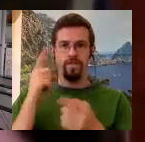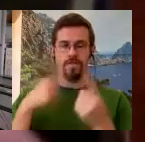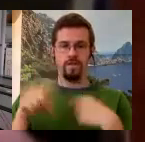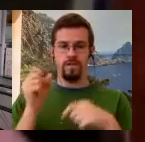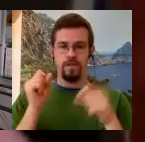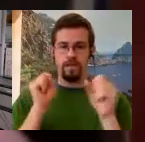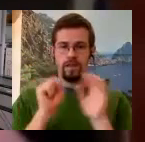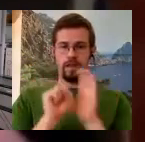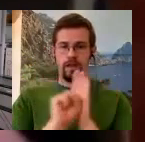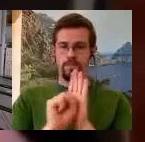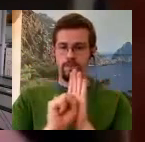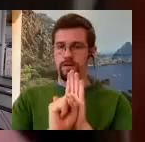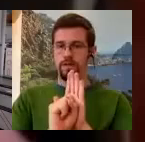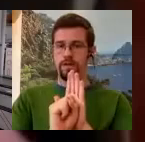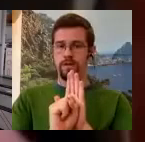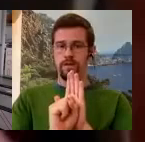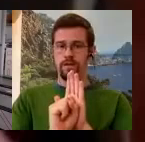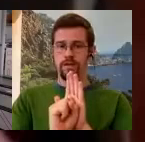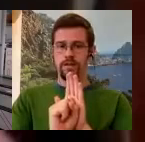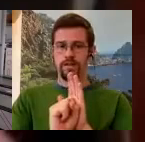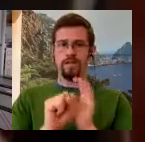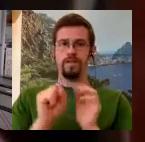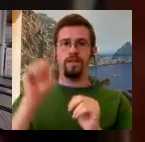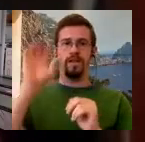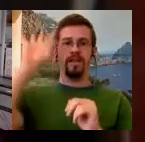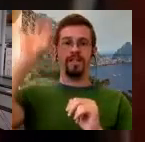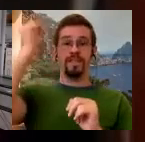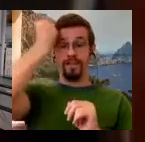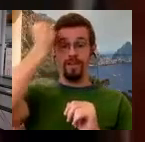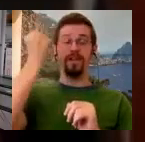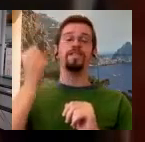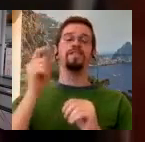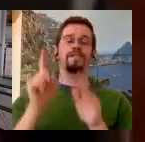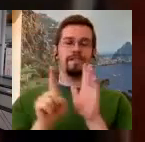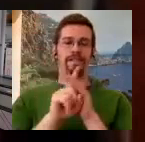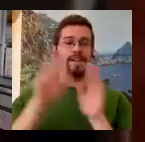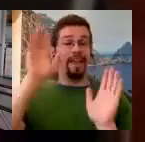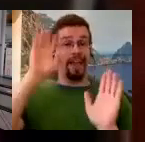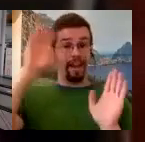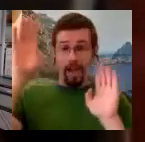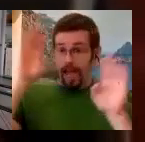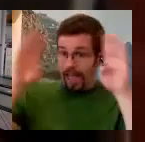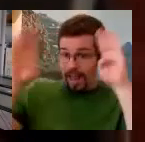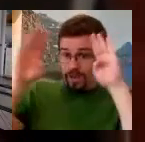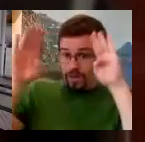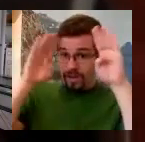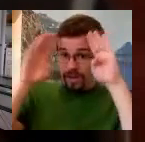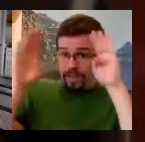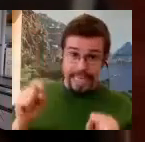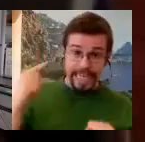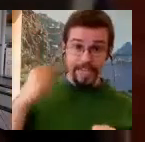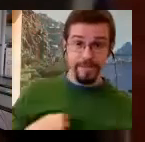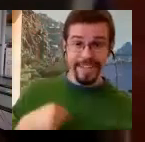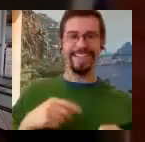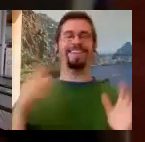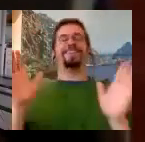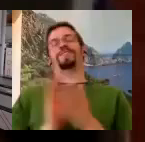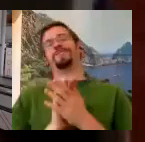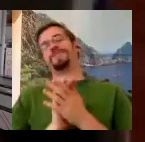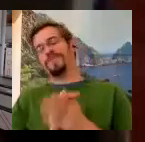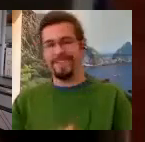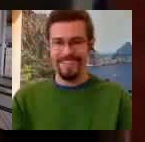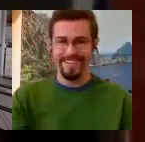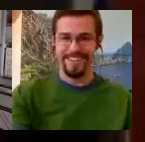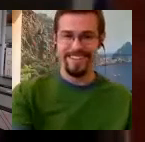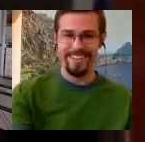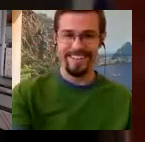way, Stefan Vorman has... Hello? Yeah. Hello? Yeah. Can you hear me? Hello. We're here. We're just presenting right